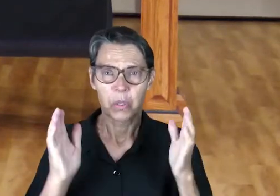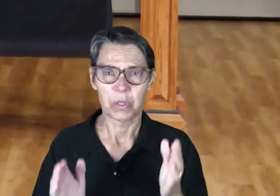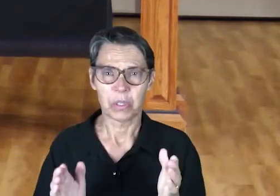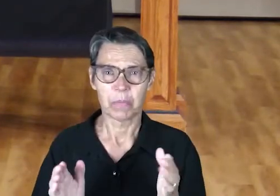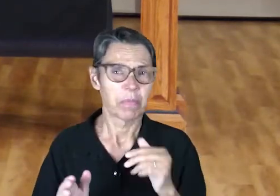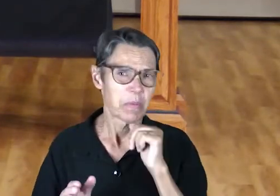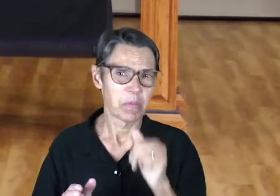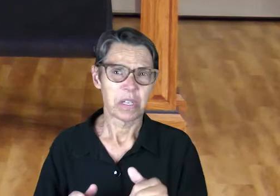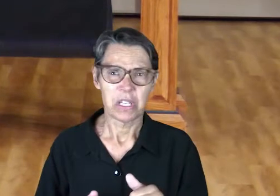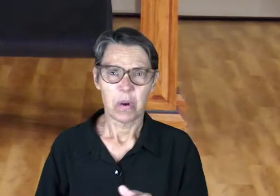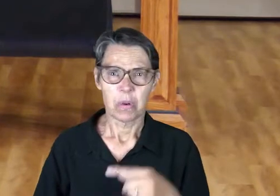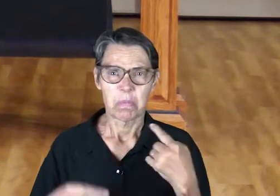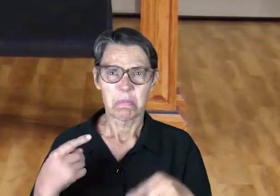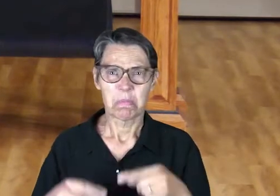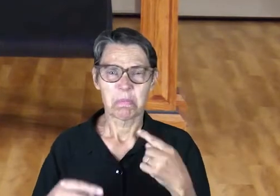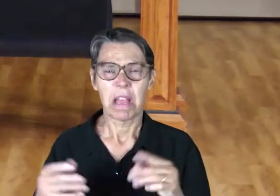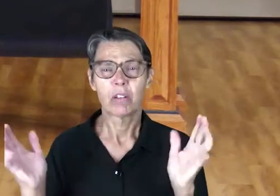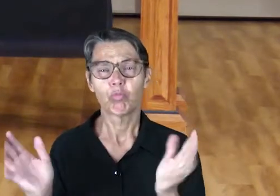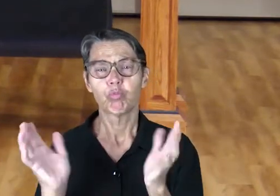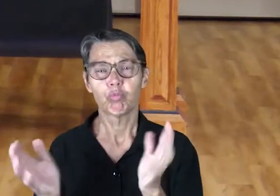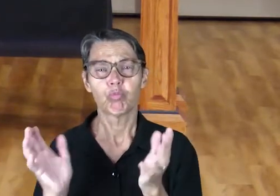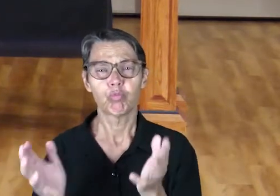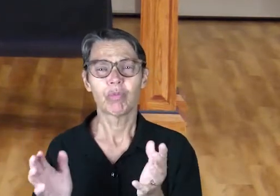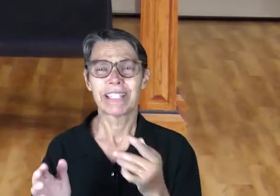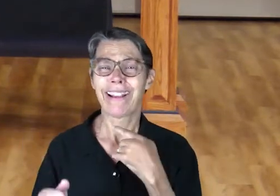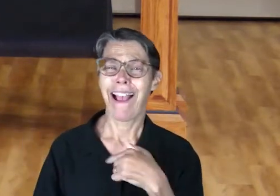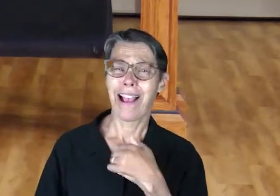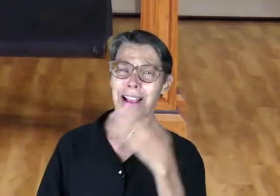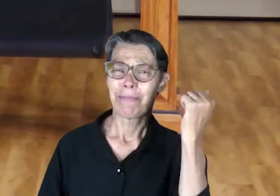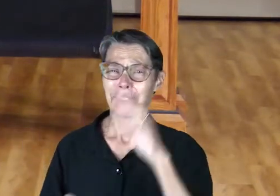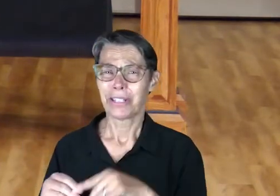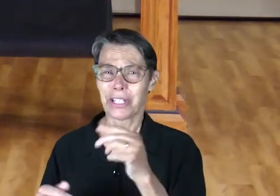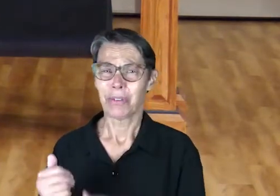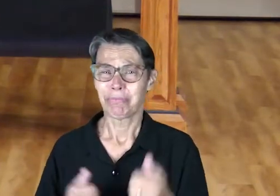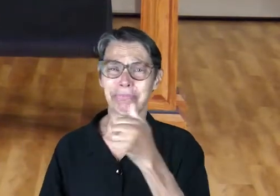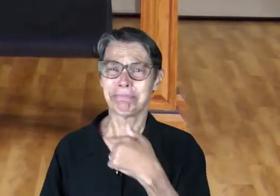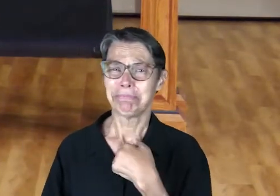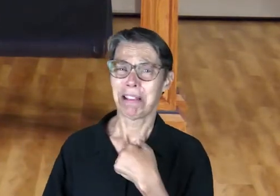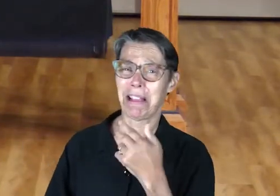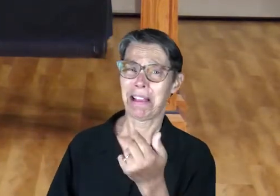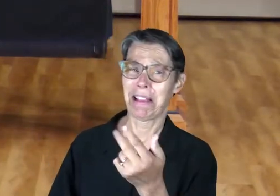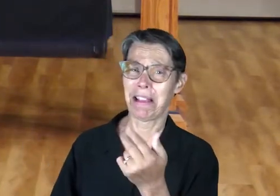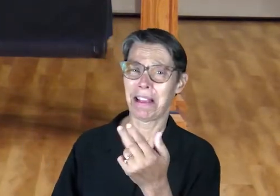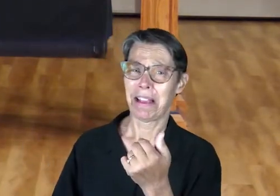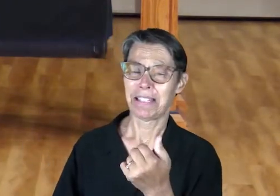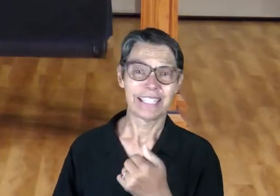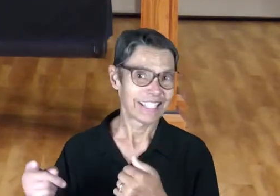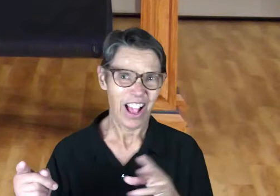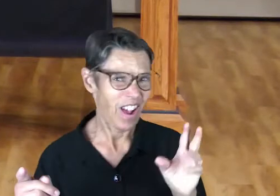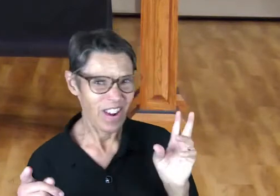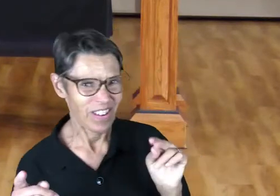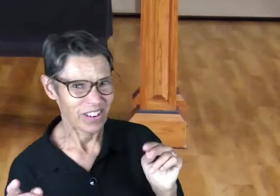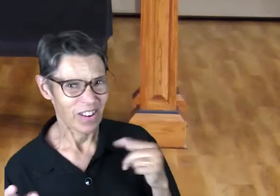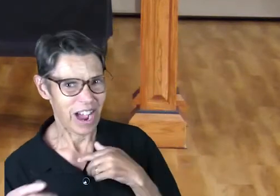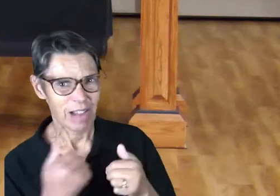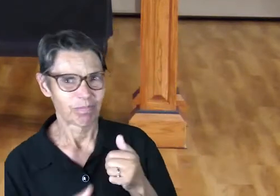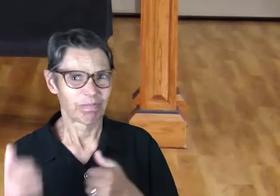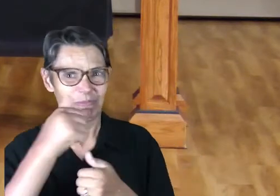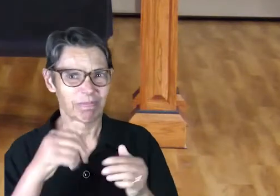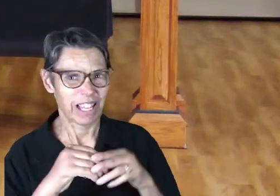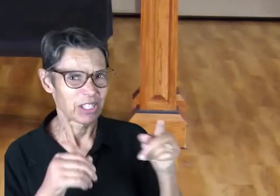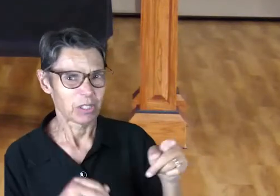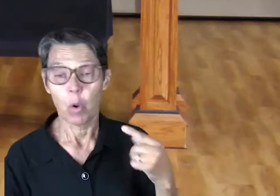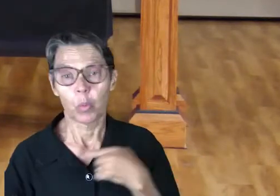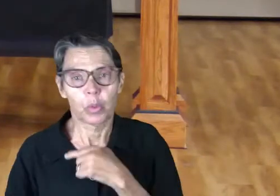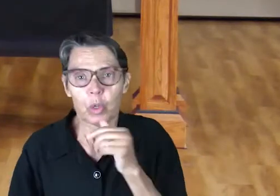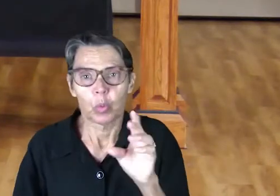water cooler or wherever it is you stand in your workplace. We don't stand around shooting the breeze and saying, you know, I'm greater than you. And then our colleague says, no,